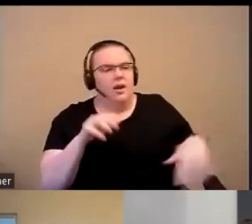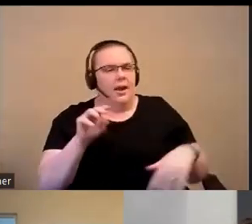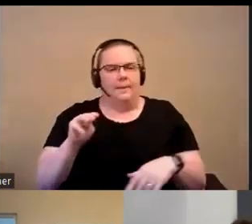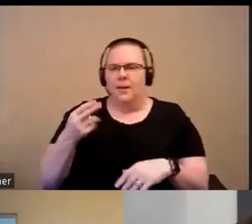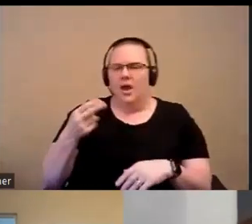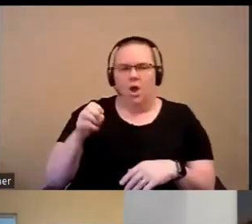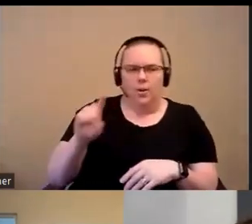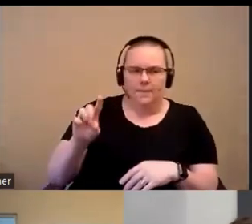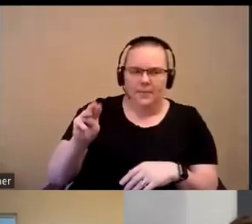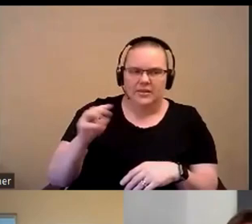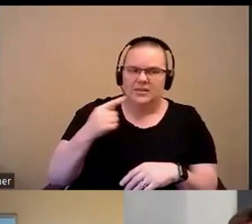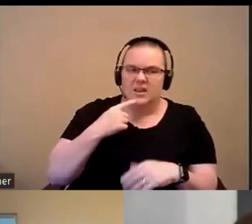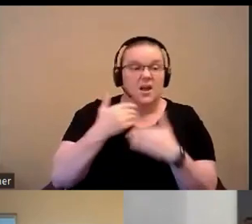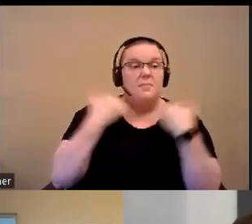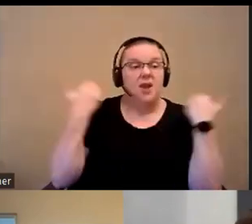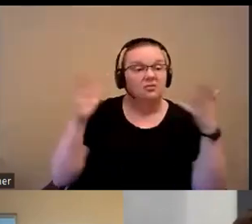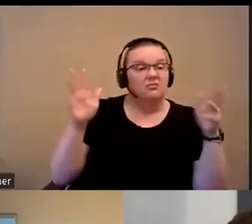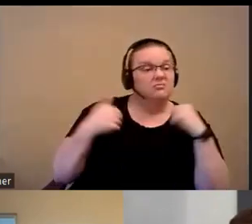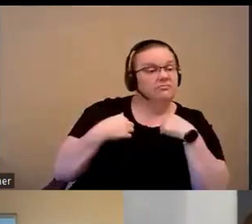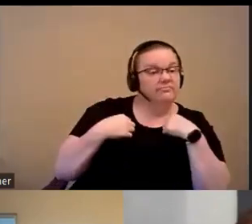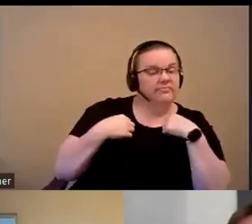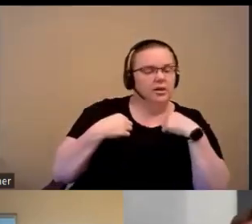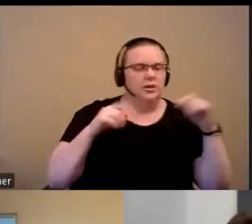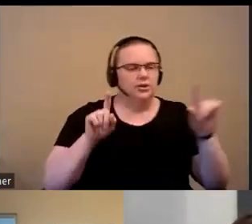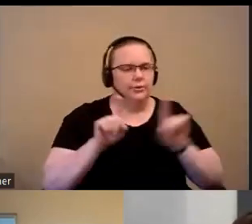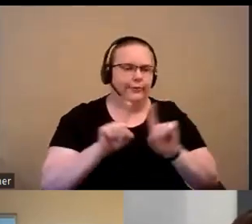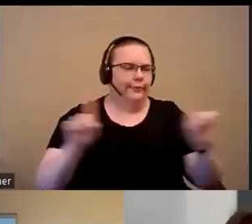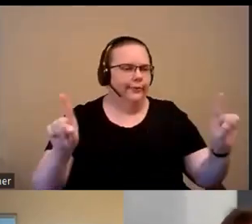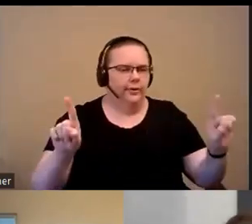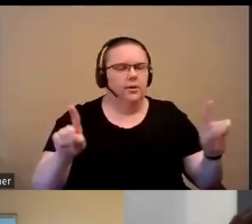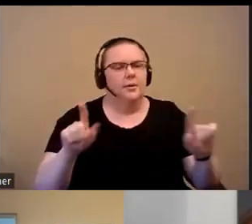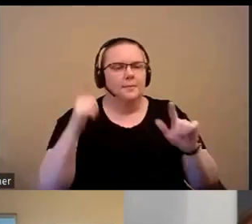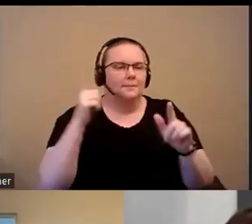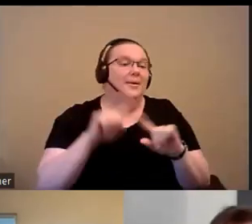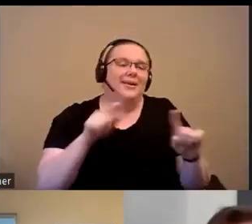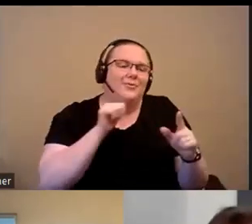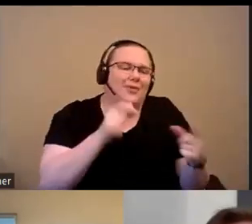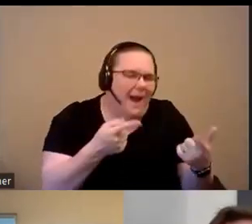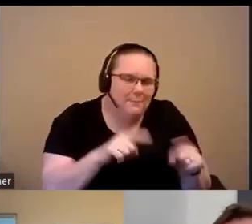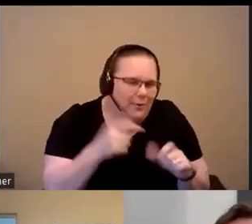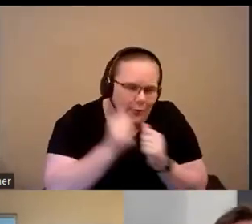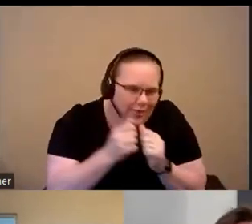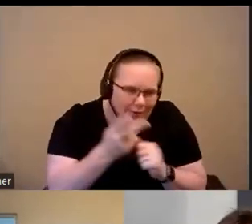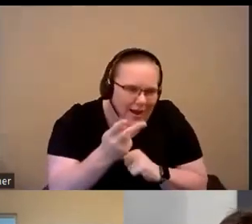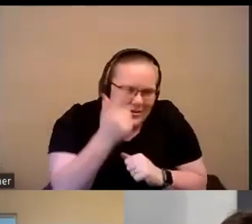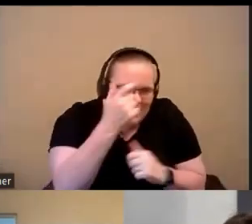I'm done with you, whatever it might be. Of course, this wouldn't happen with you two because you're both lovely parents. But should it happen,